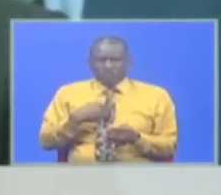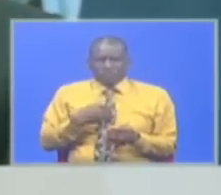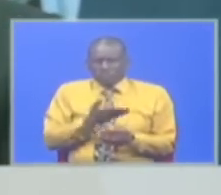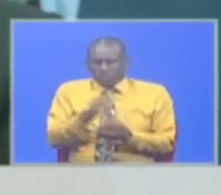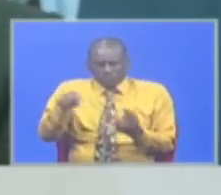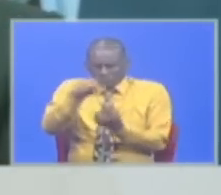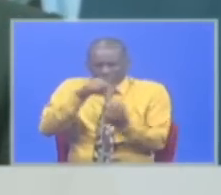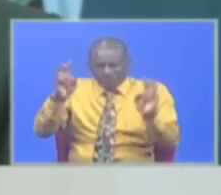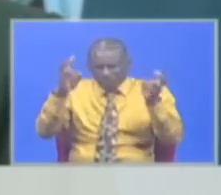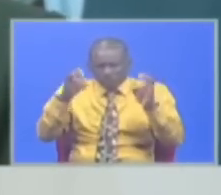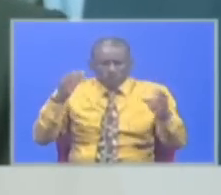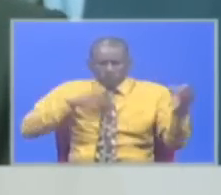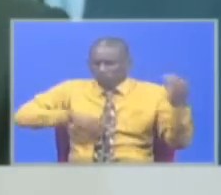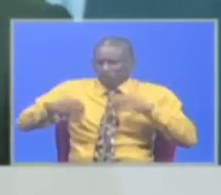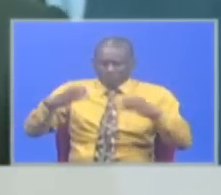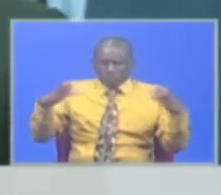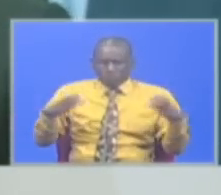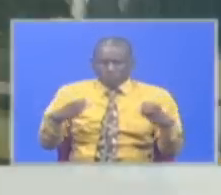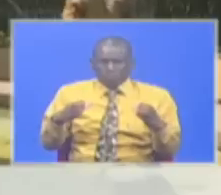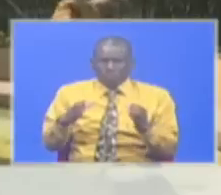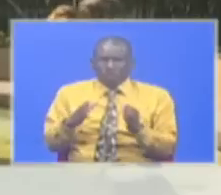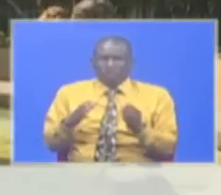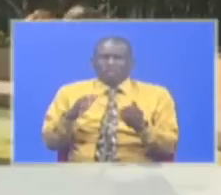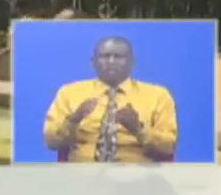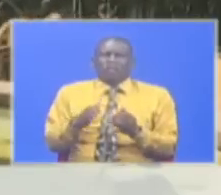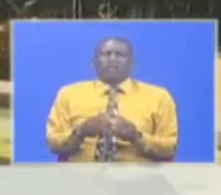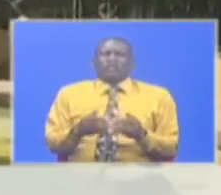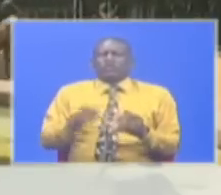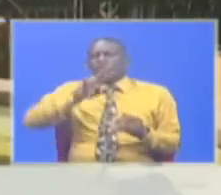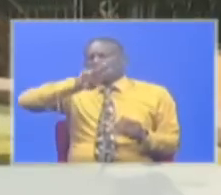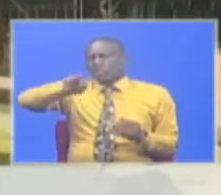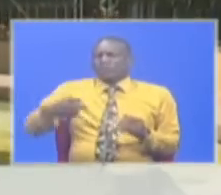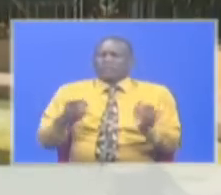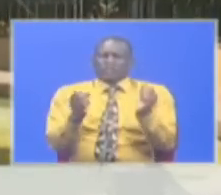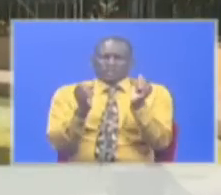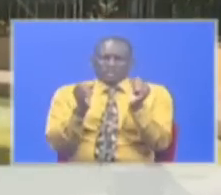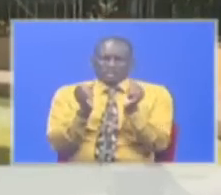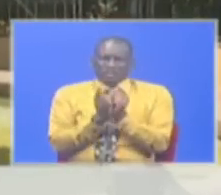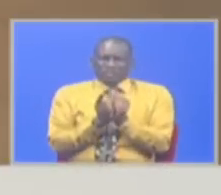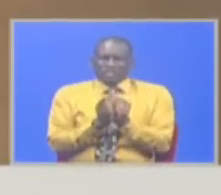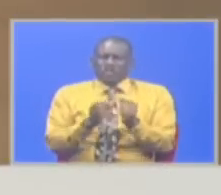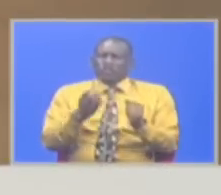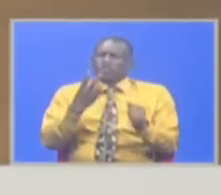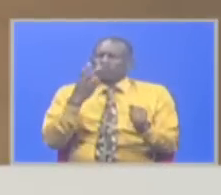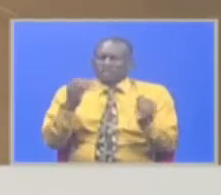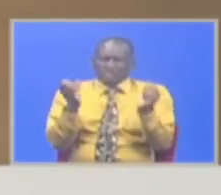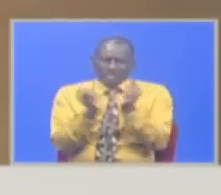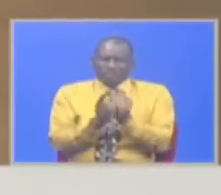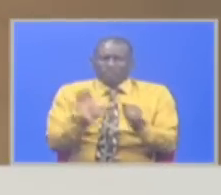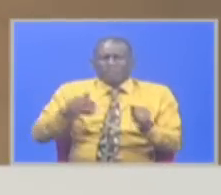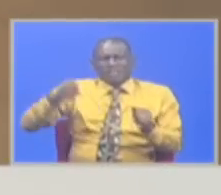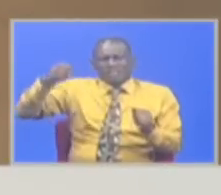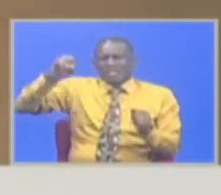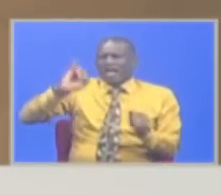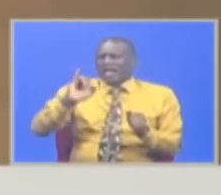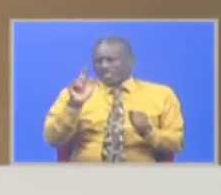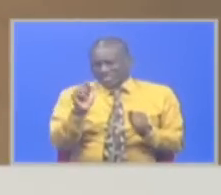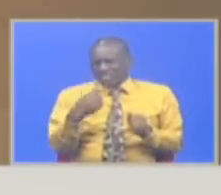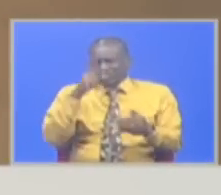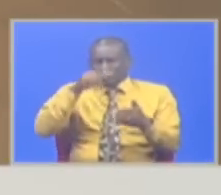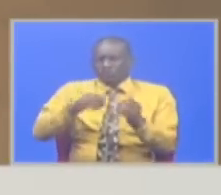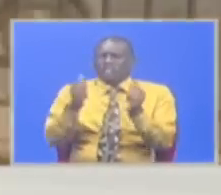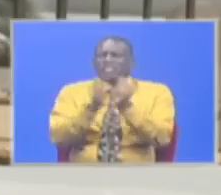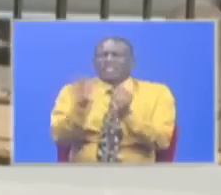of cartels and the corruption. A 2011 report by the Transparency International found that close to